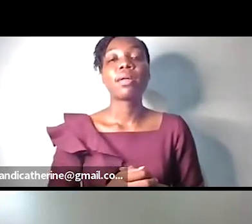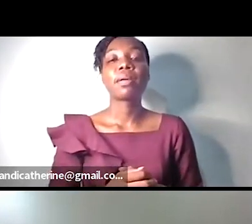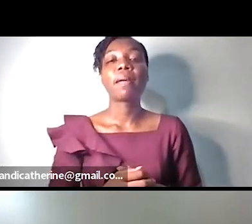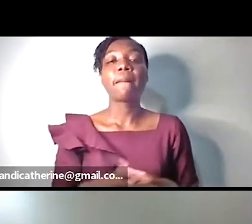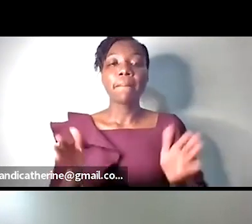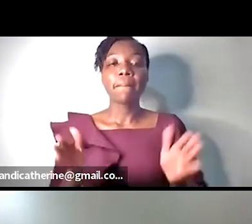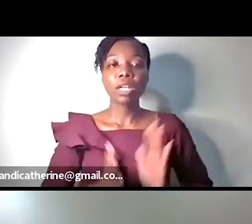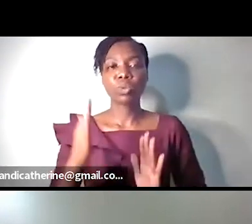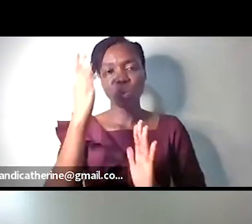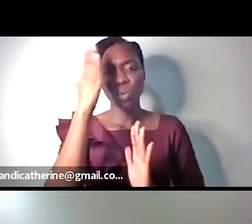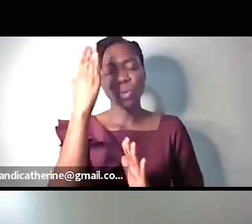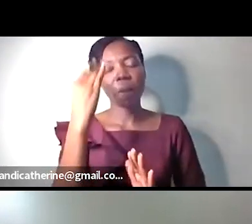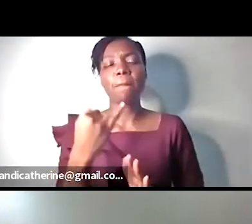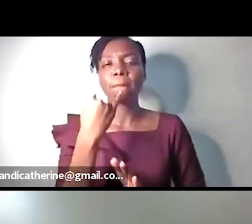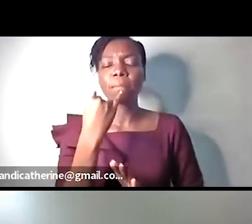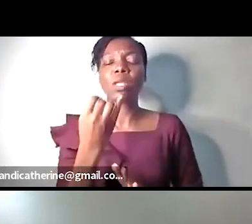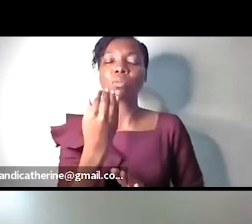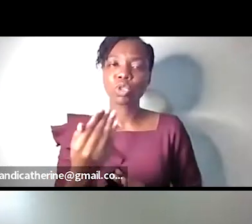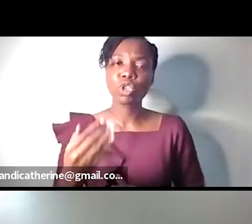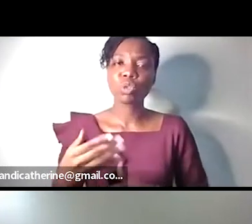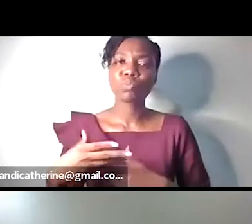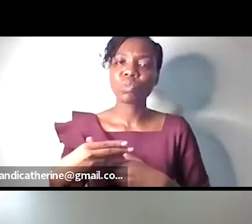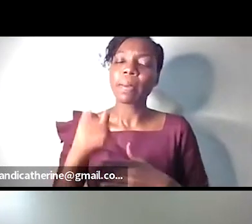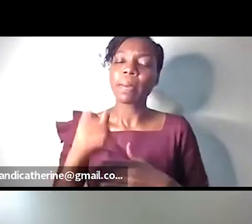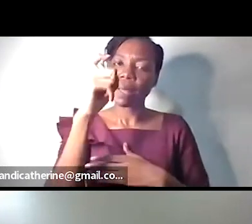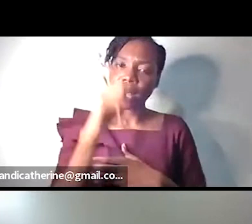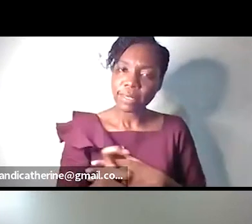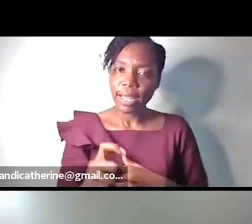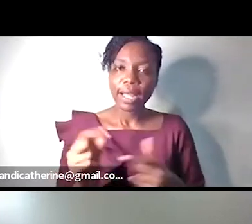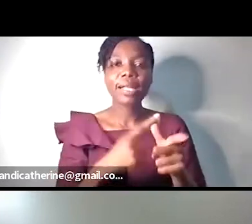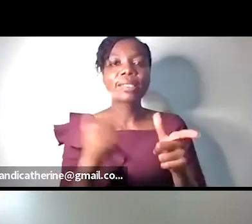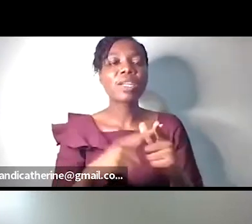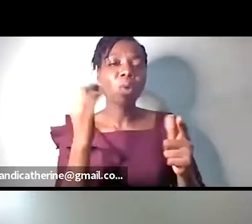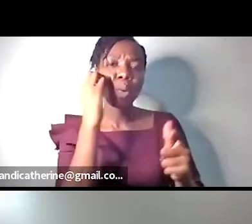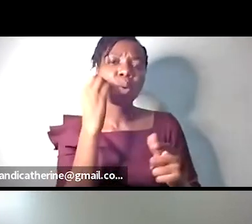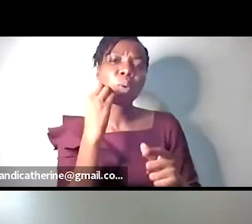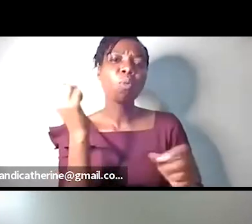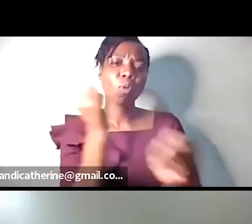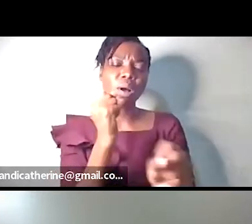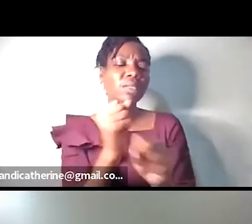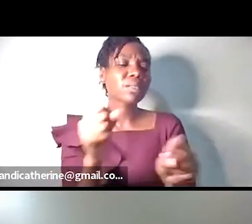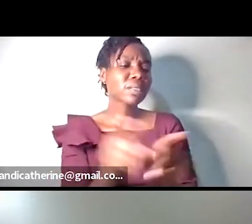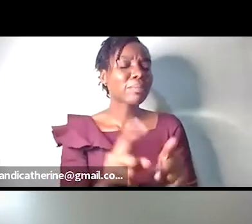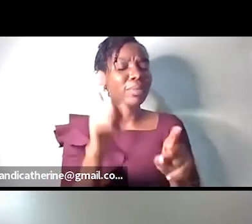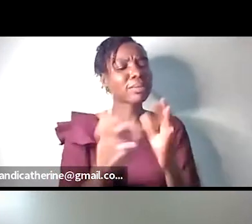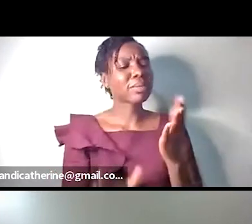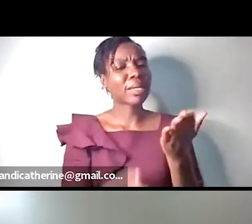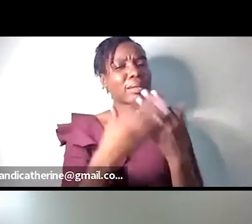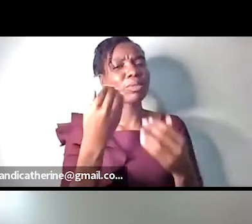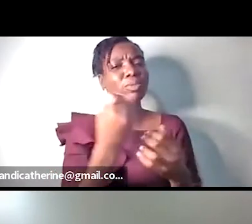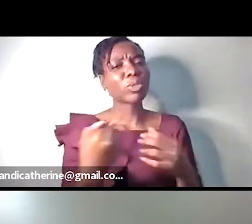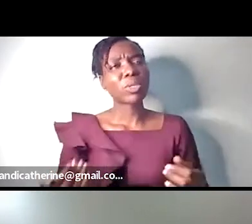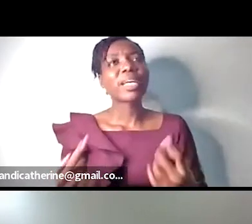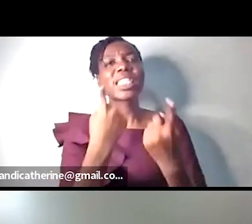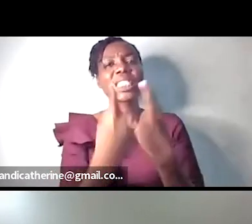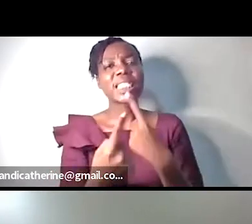breastfeeding those kids, you see homework for kids, it's for female. You will go to kitchen to see how it